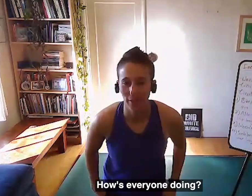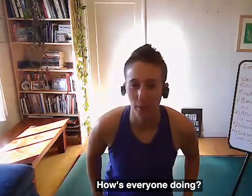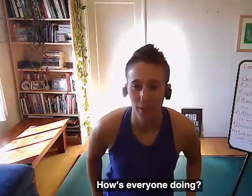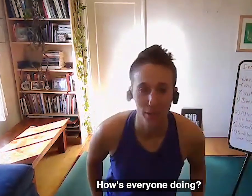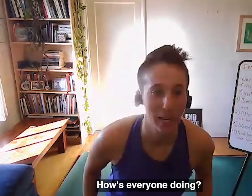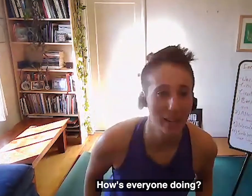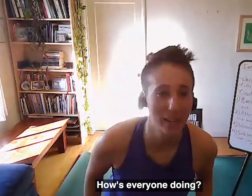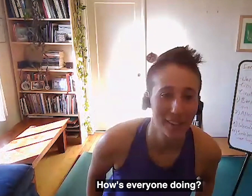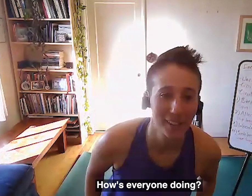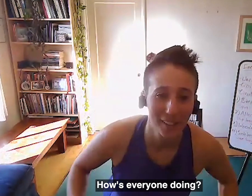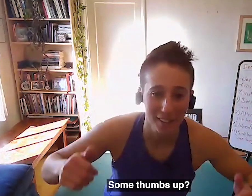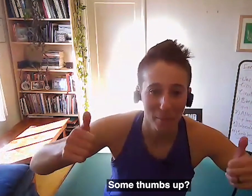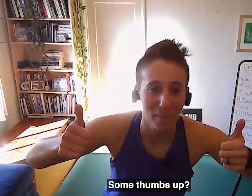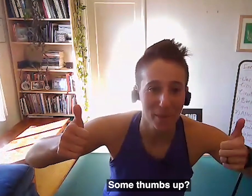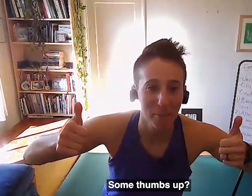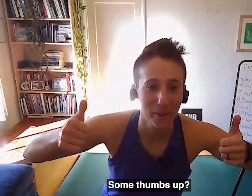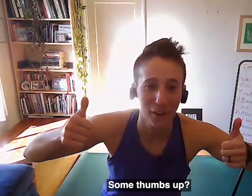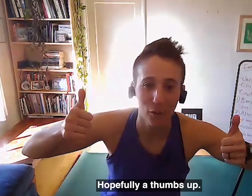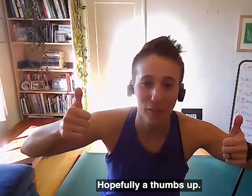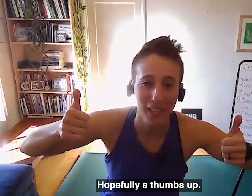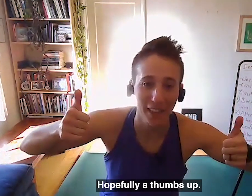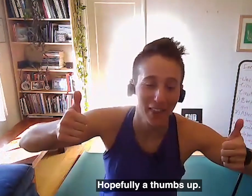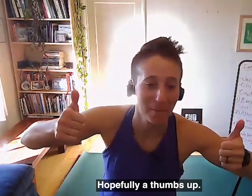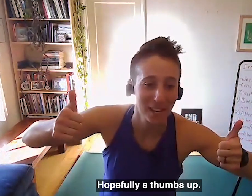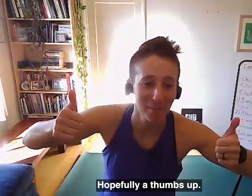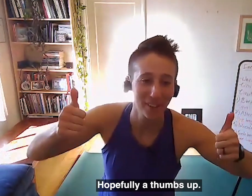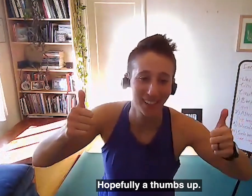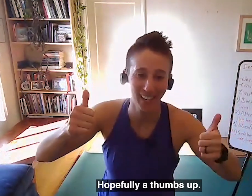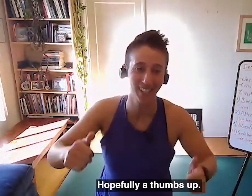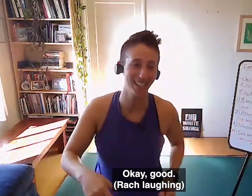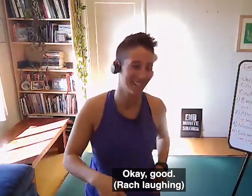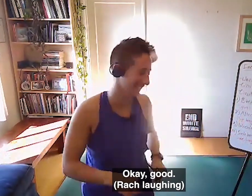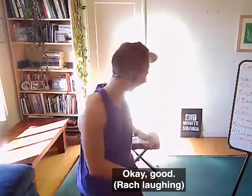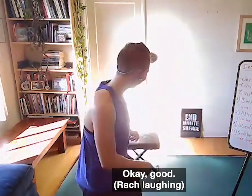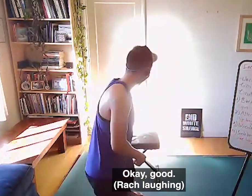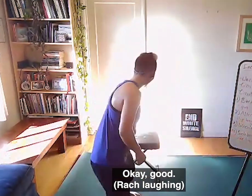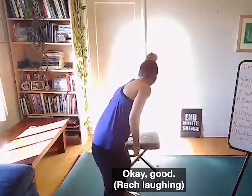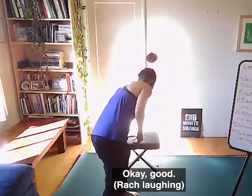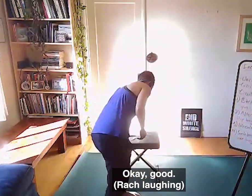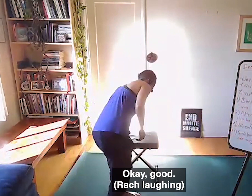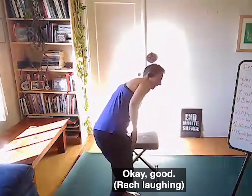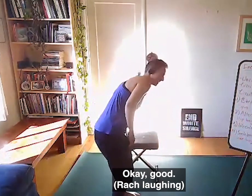How's everyone doing? Some thumbs up? Hopefully a thumbs up. Okay, good.